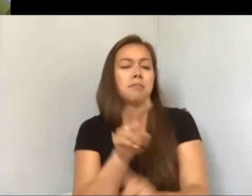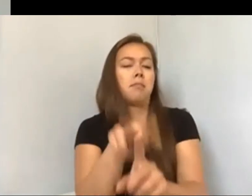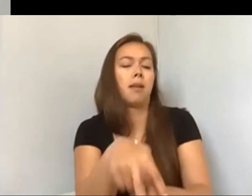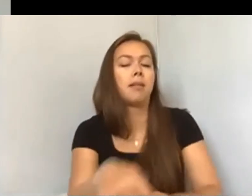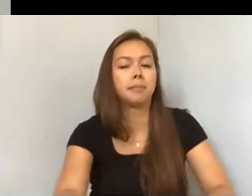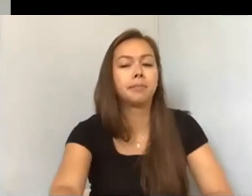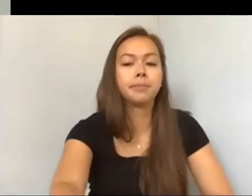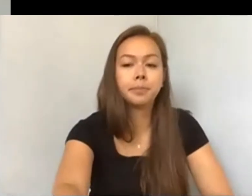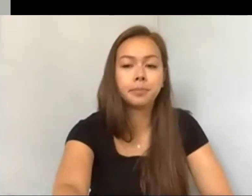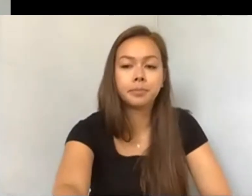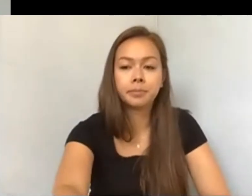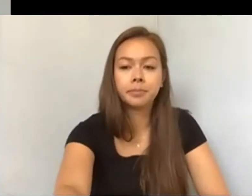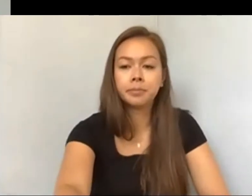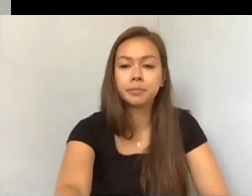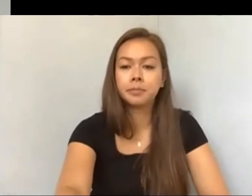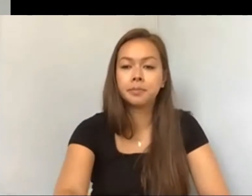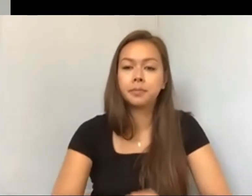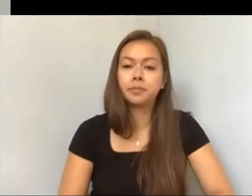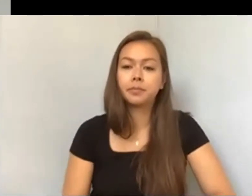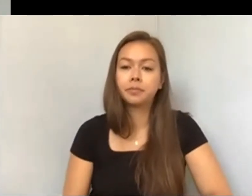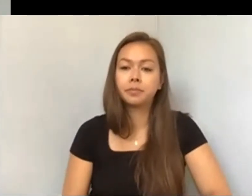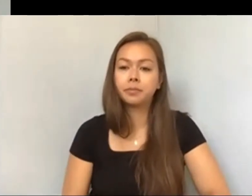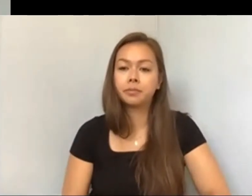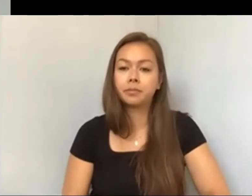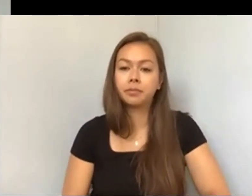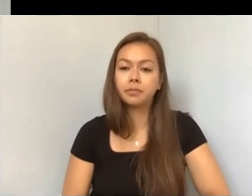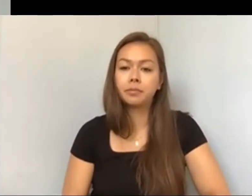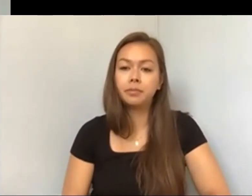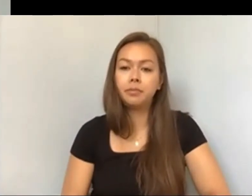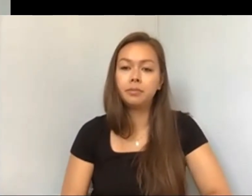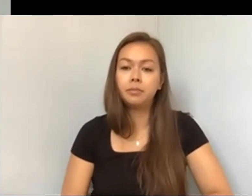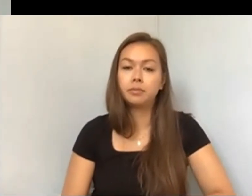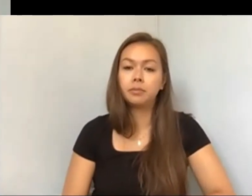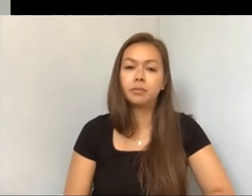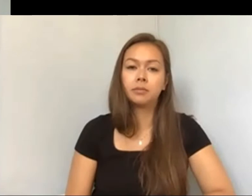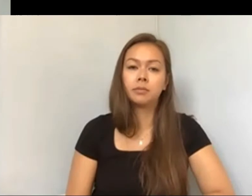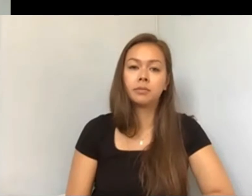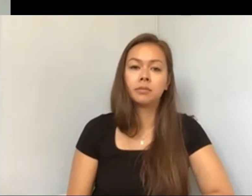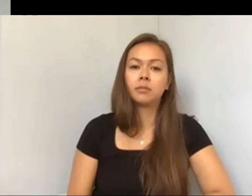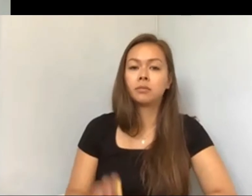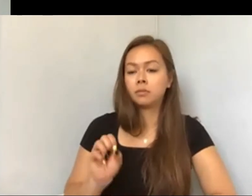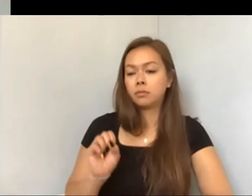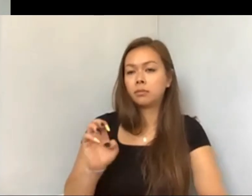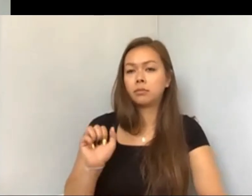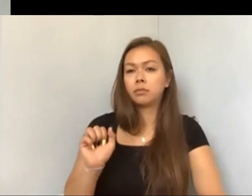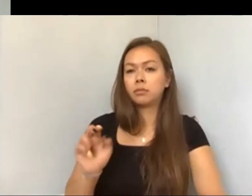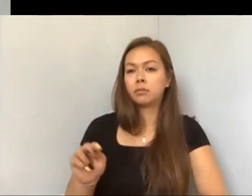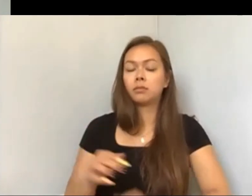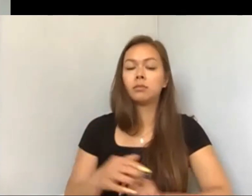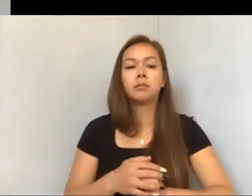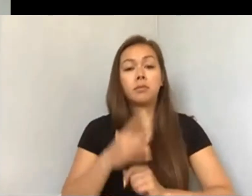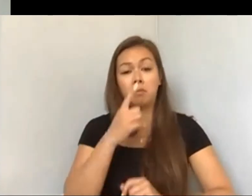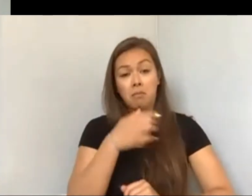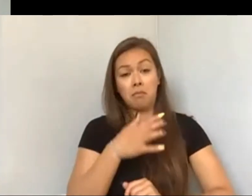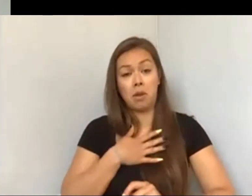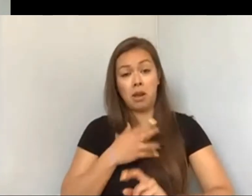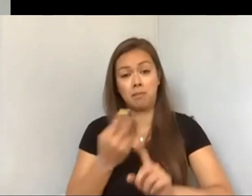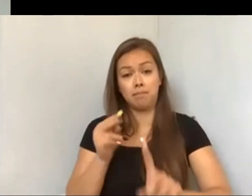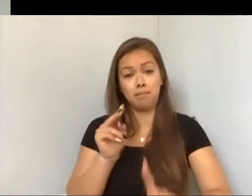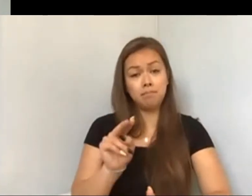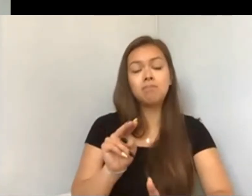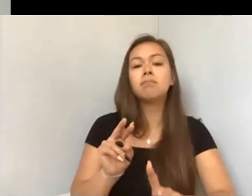I think from my perspective, like as someone who does programming for a younger new